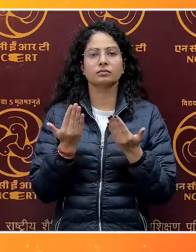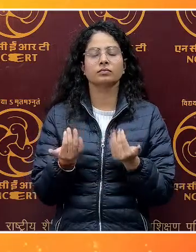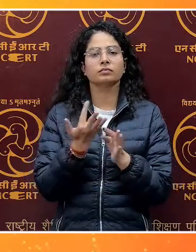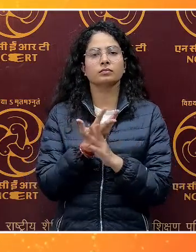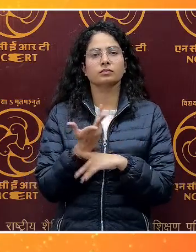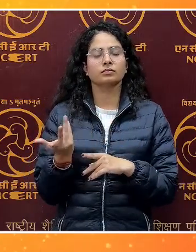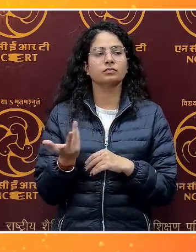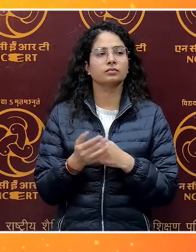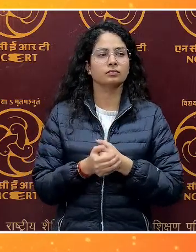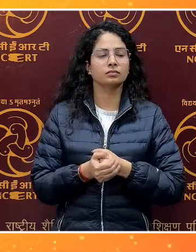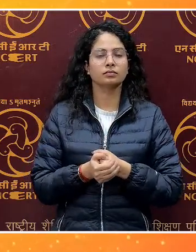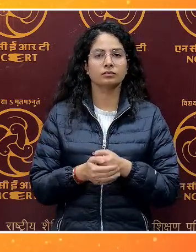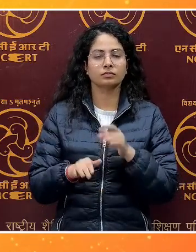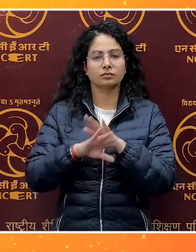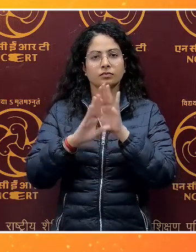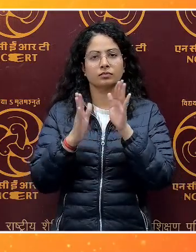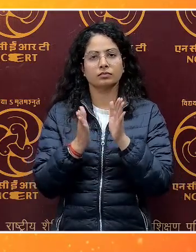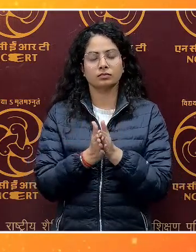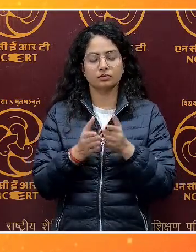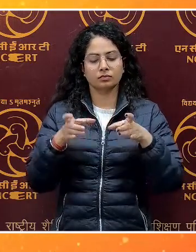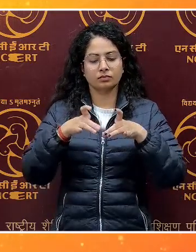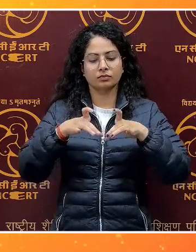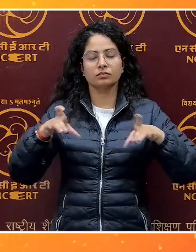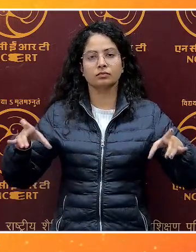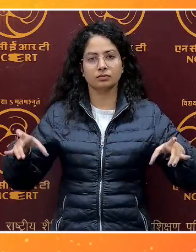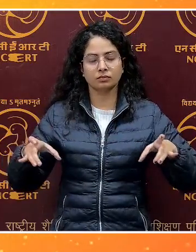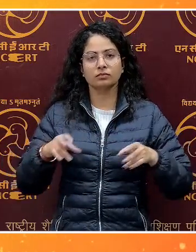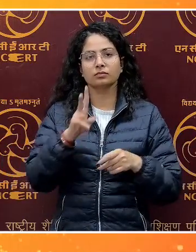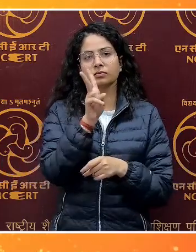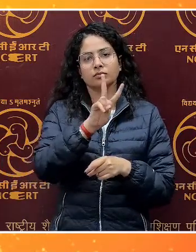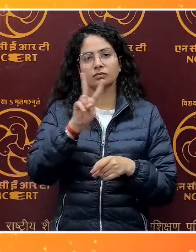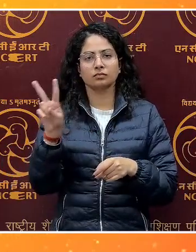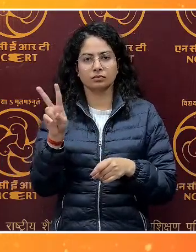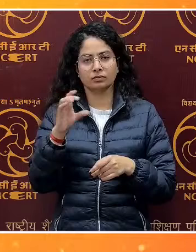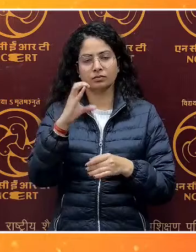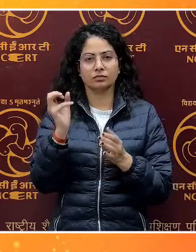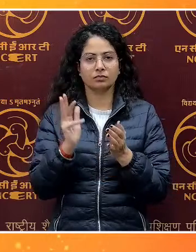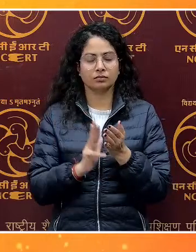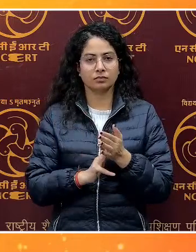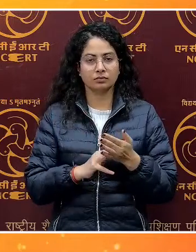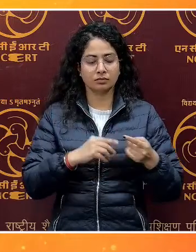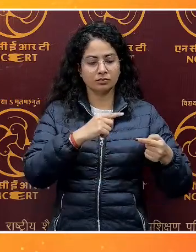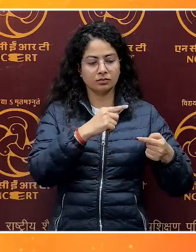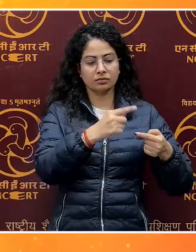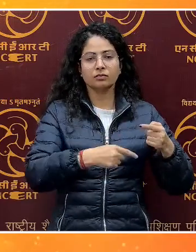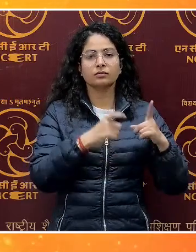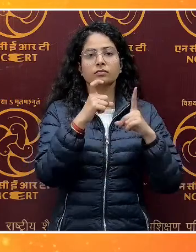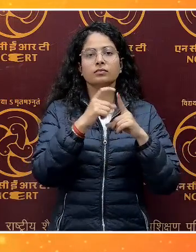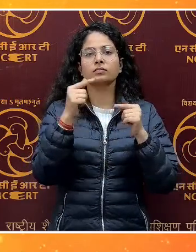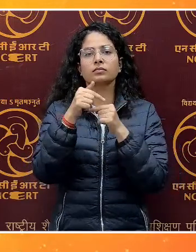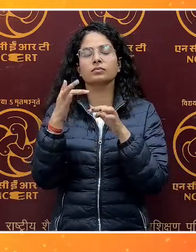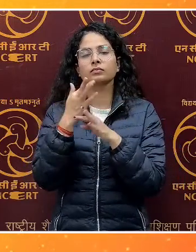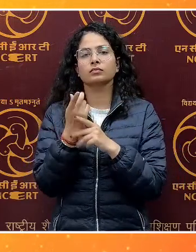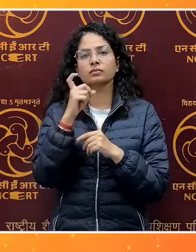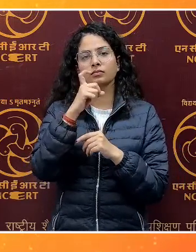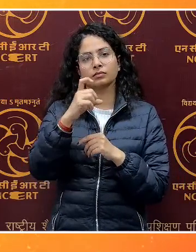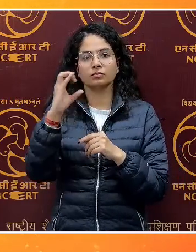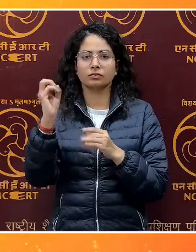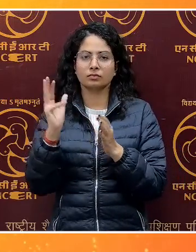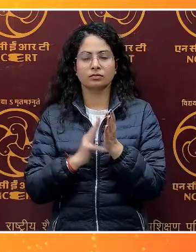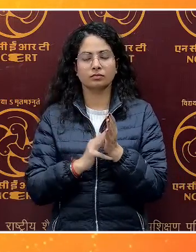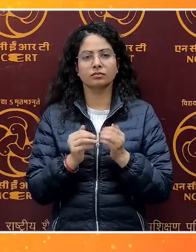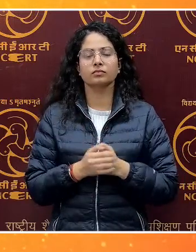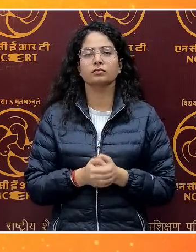Renuji. The total height of the solid is 20 centimeters and the diameter of the cylinder is 7